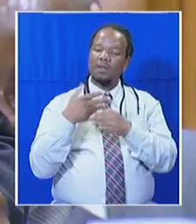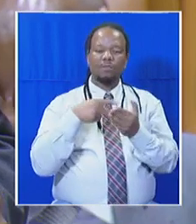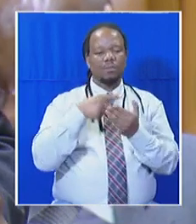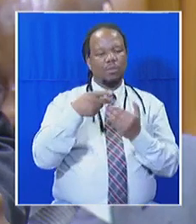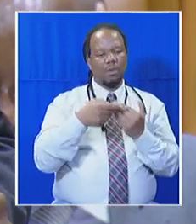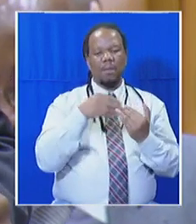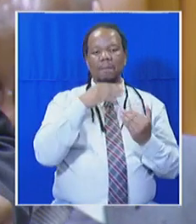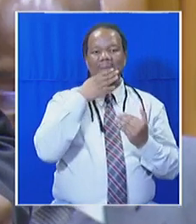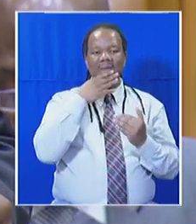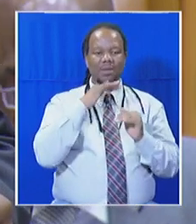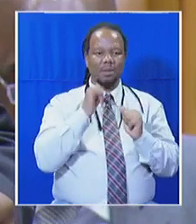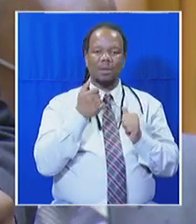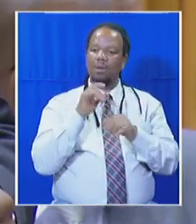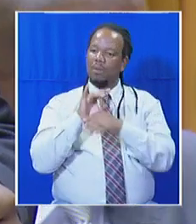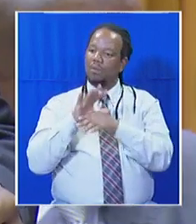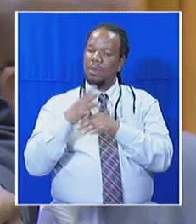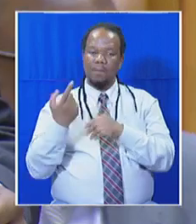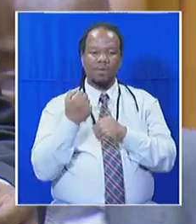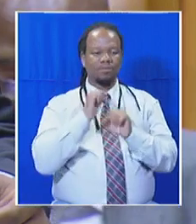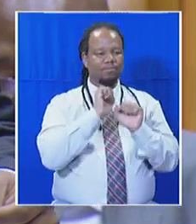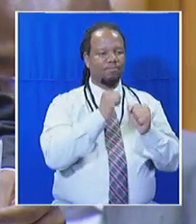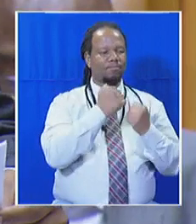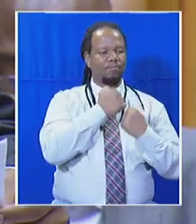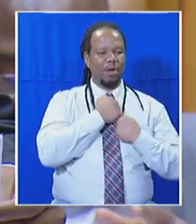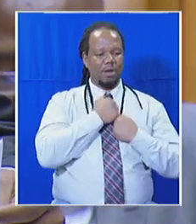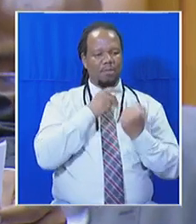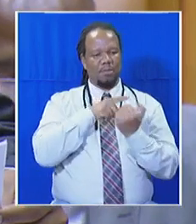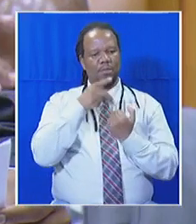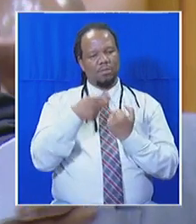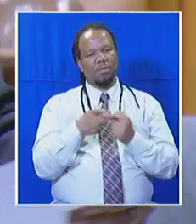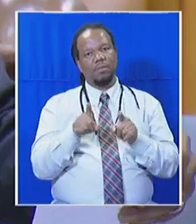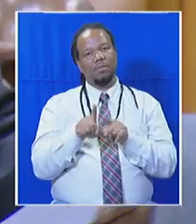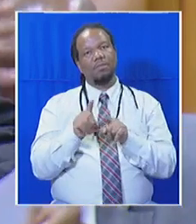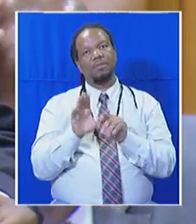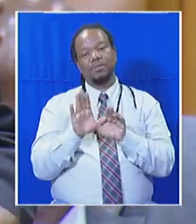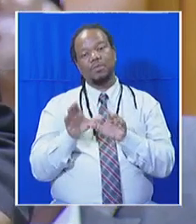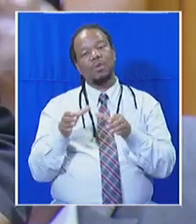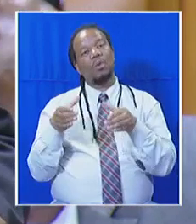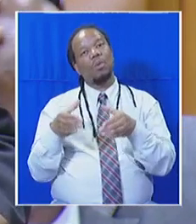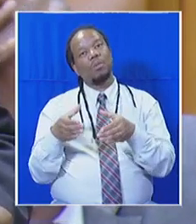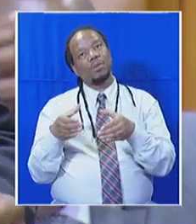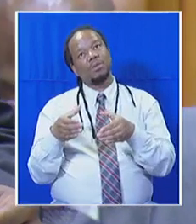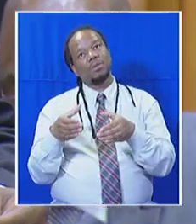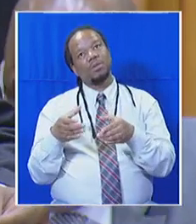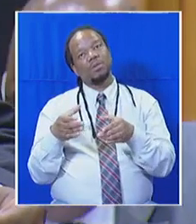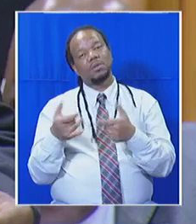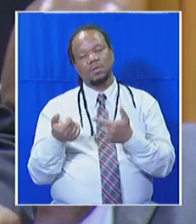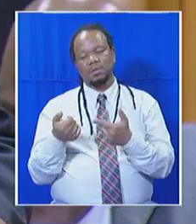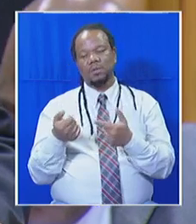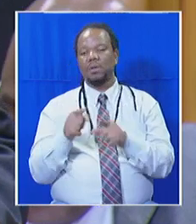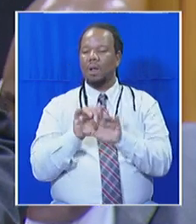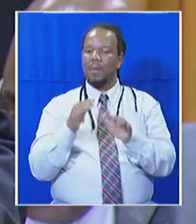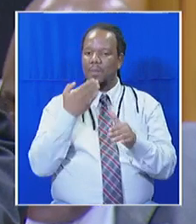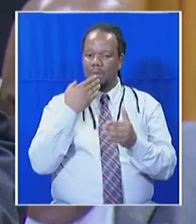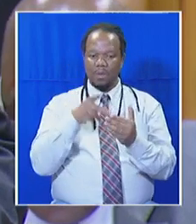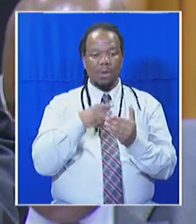ownership through public consultation, and committees like the steering committee, the project steering committee